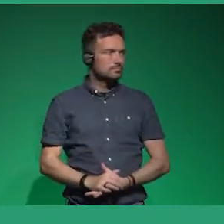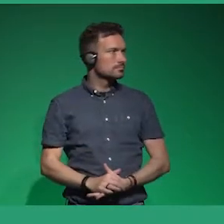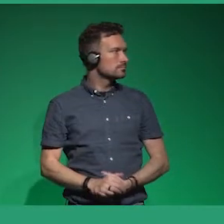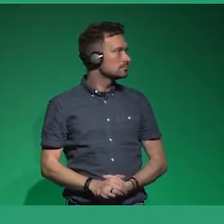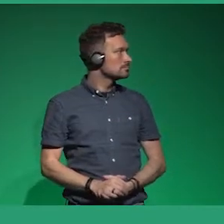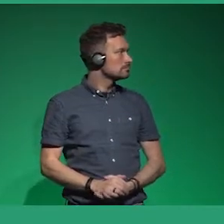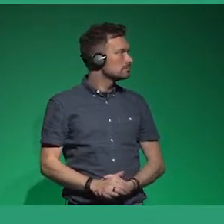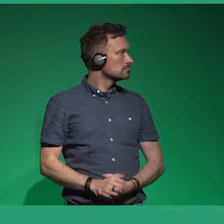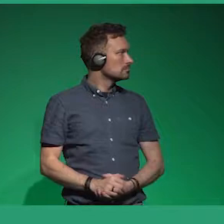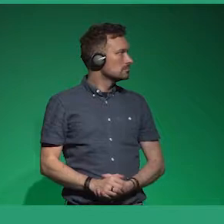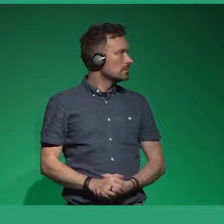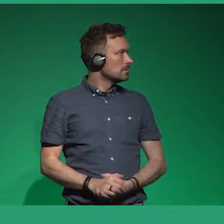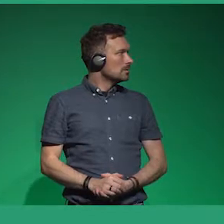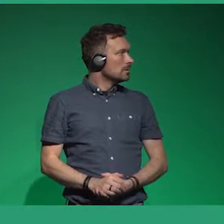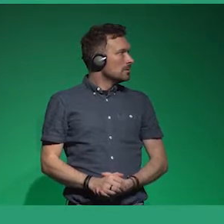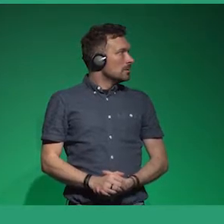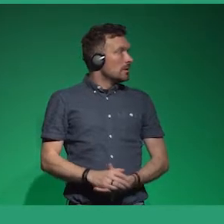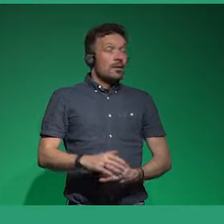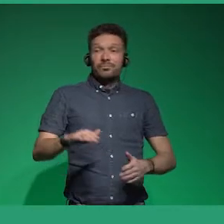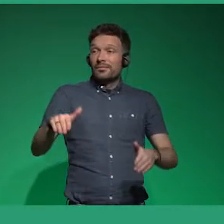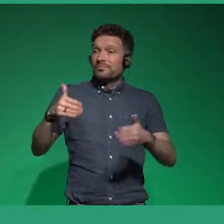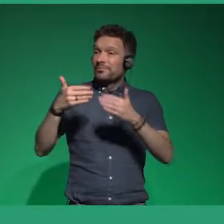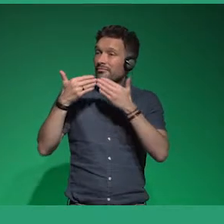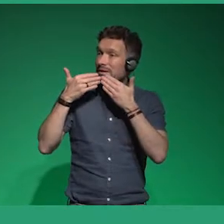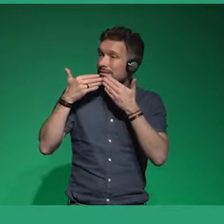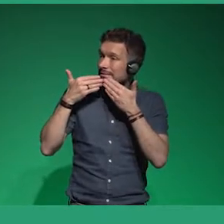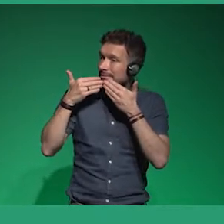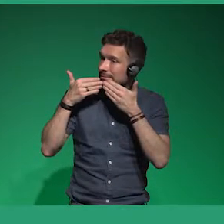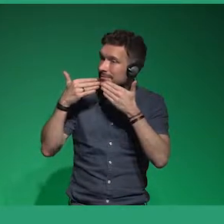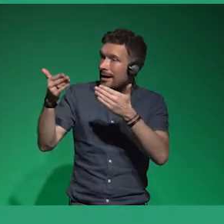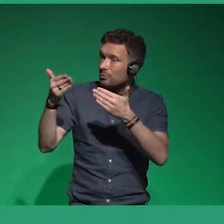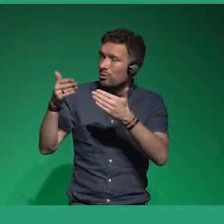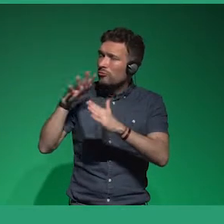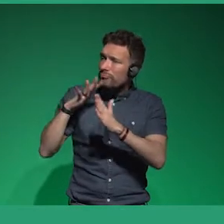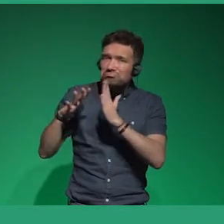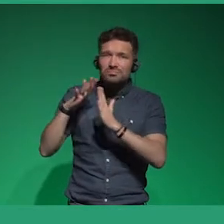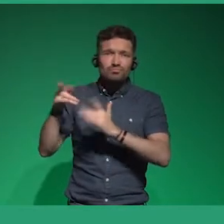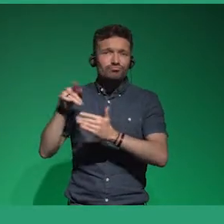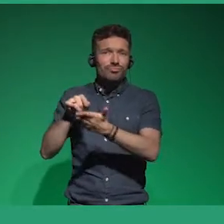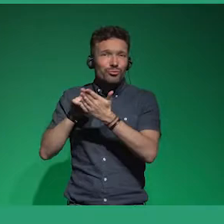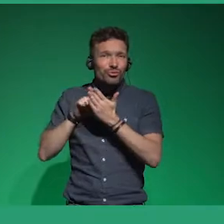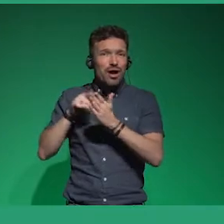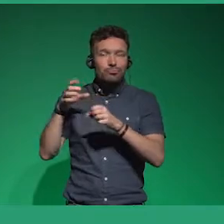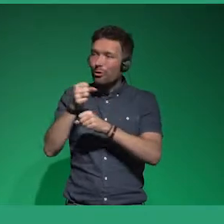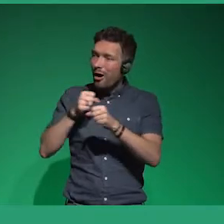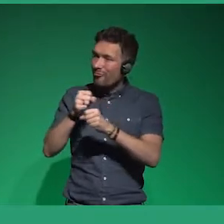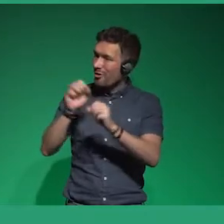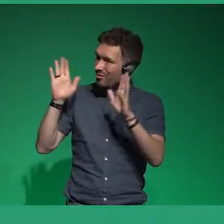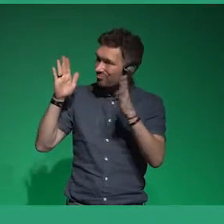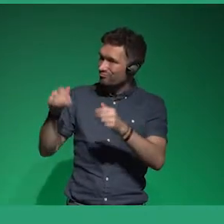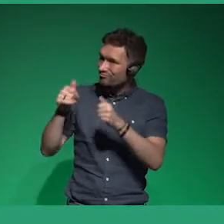Kang Heri and Ade for will your coffee. Explain. Yeah. No, we did not finish yet. Not I just said yet. Thank you for your coffee. So yeah, of